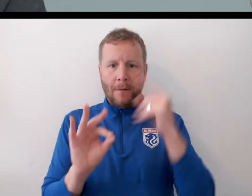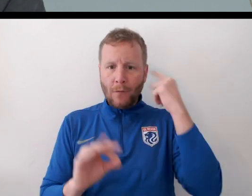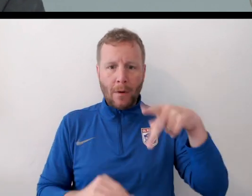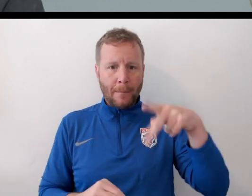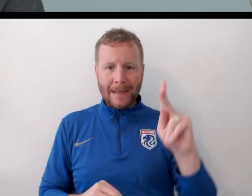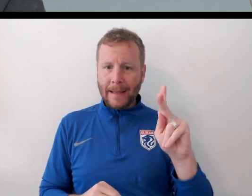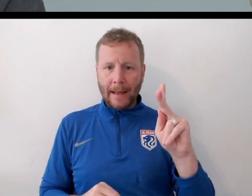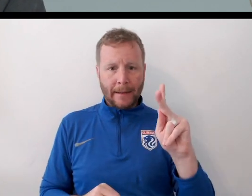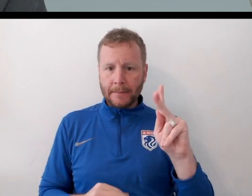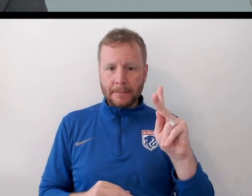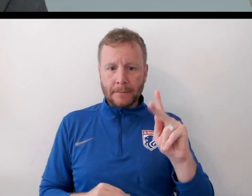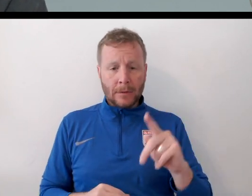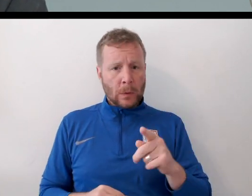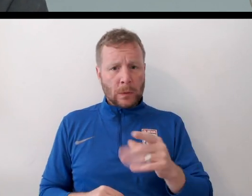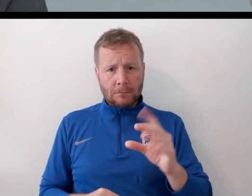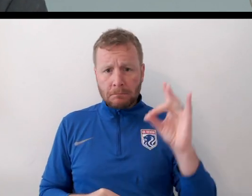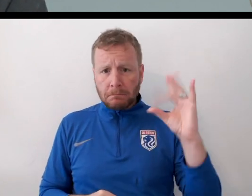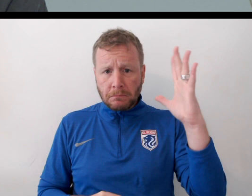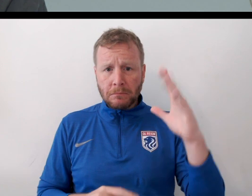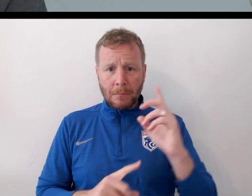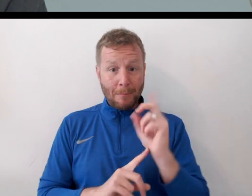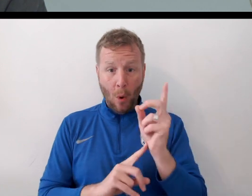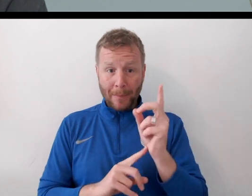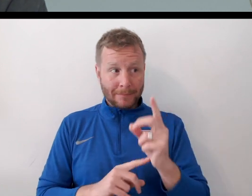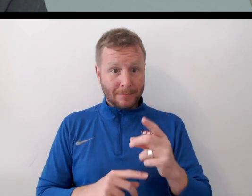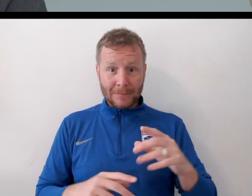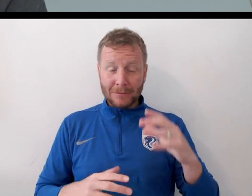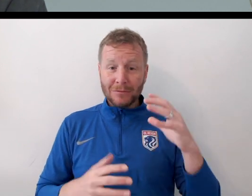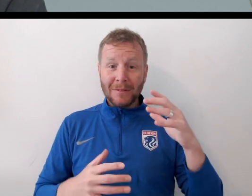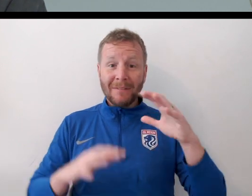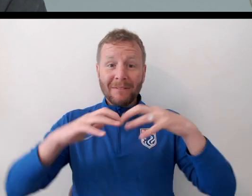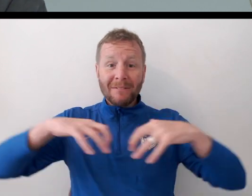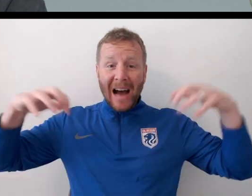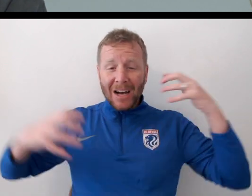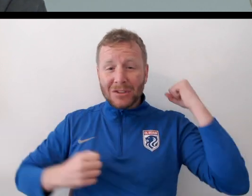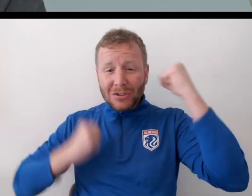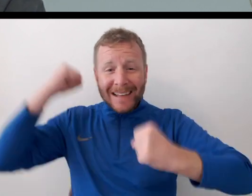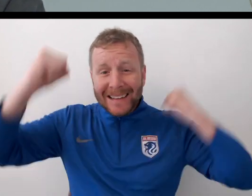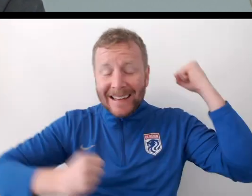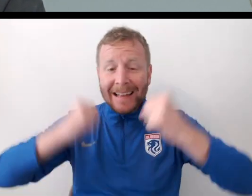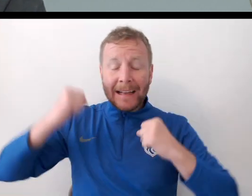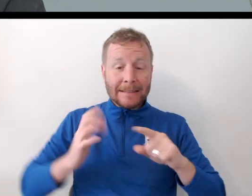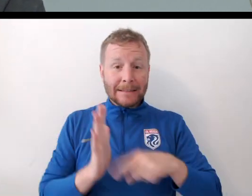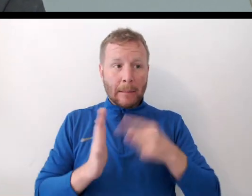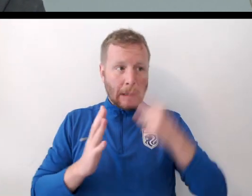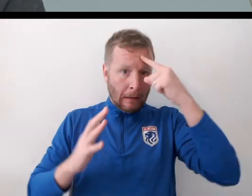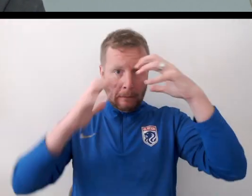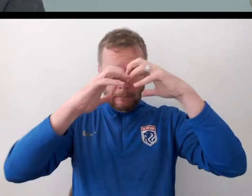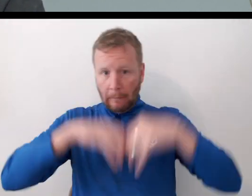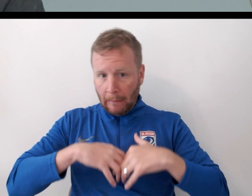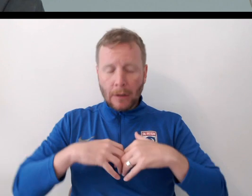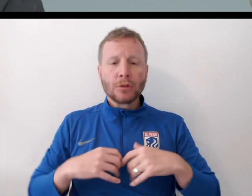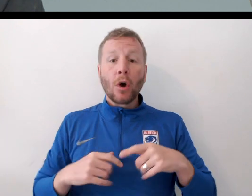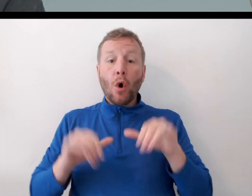penalty kick, just because it's an intense moment. There's a lot on your back. The fans are cheering. It's easy to get in your own head. So I think a routine keeps